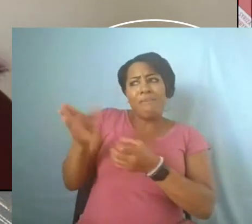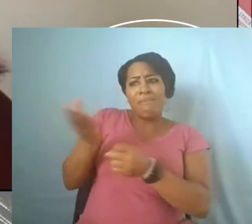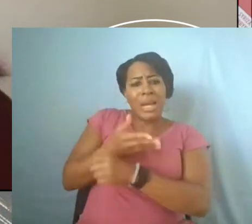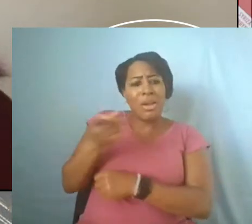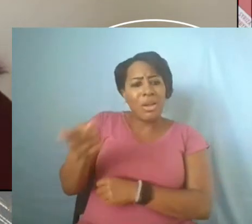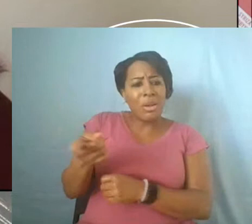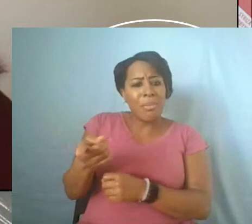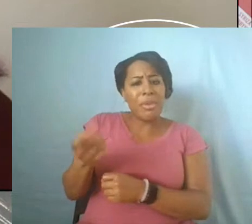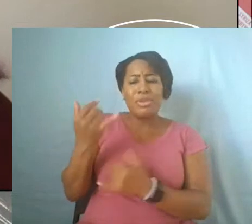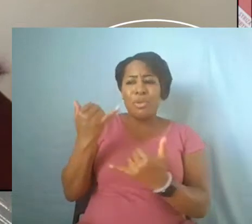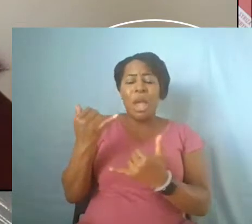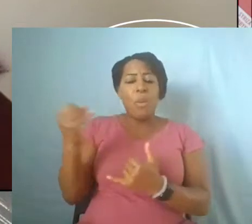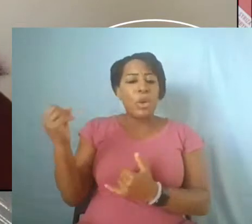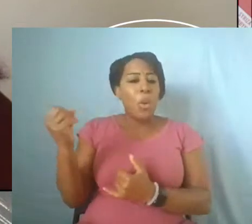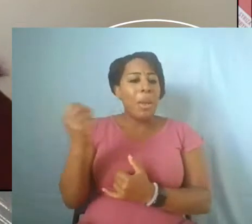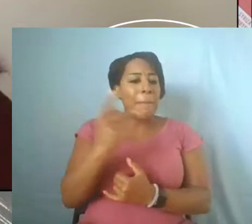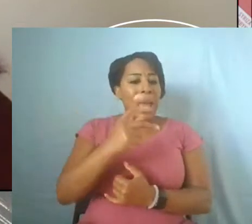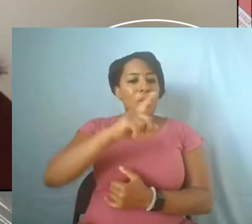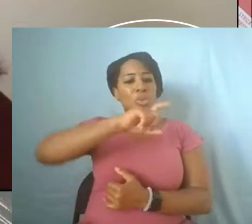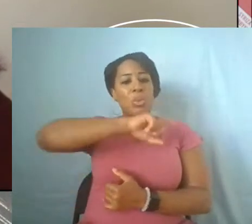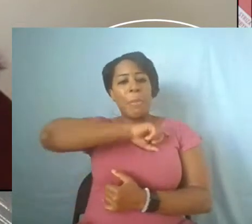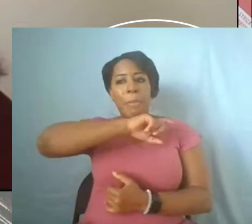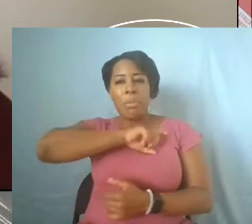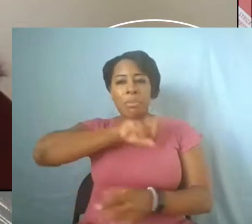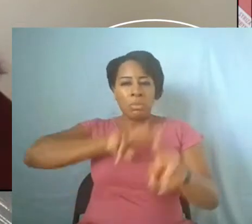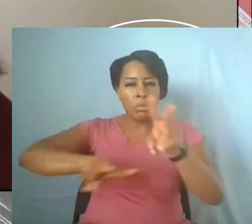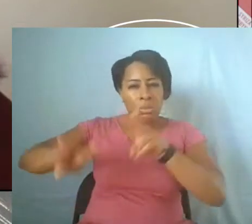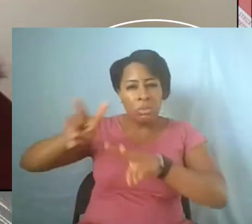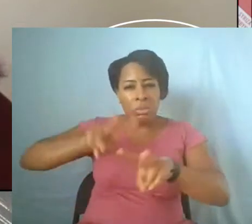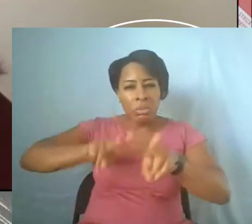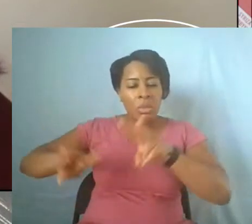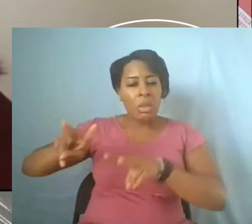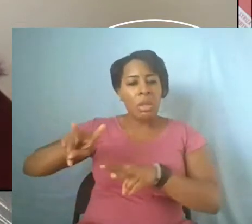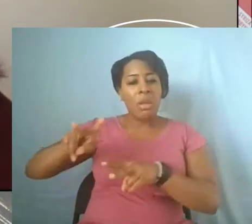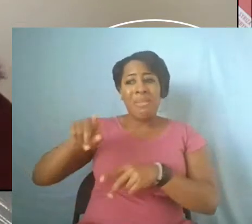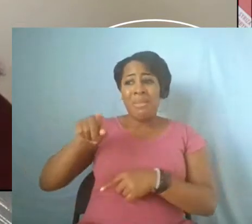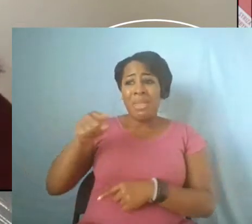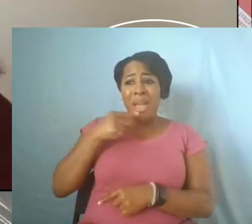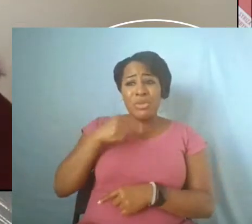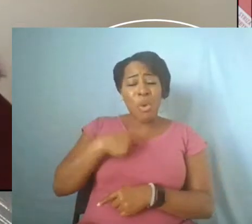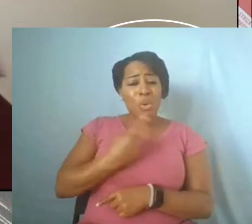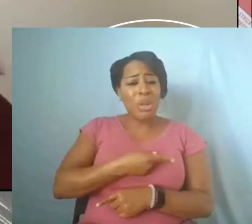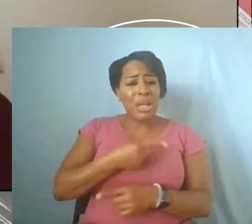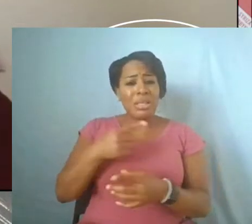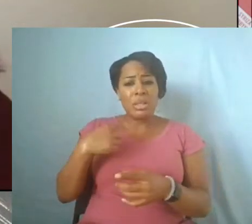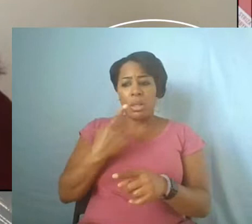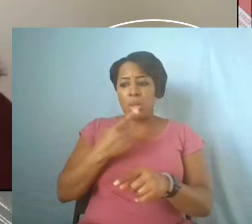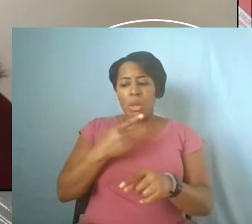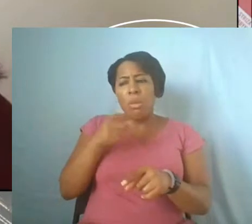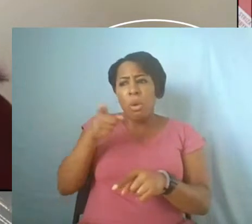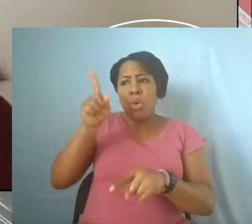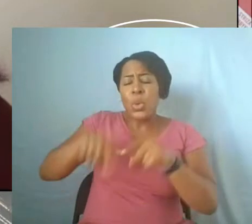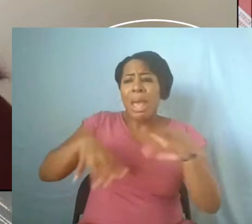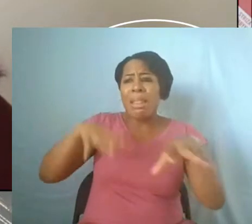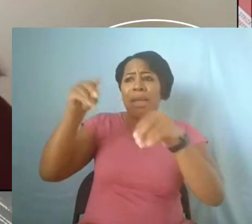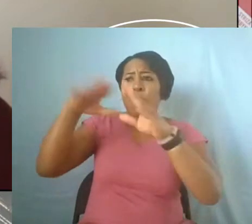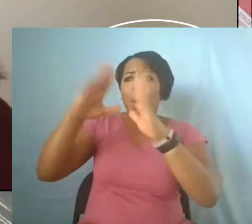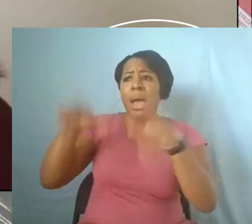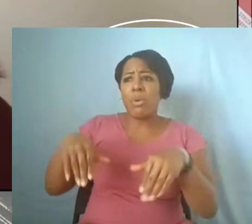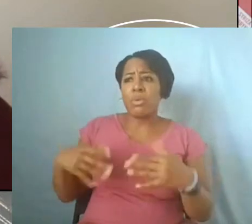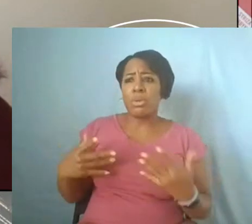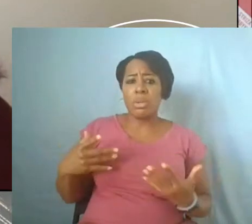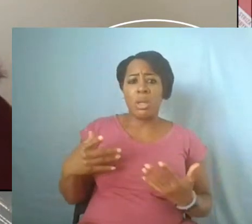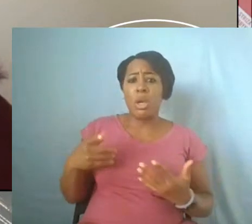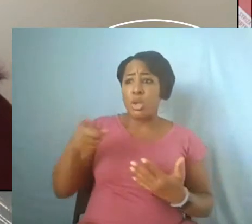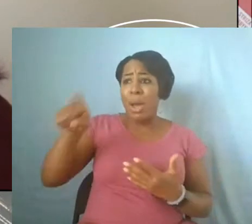again, back to everything's policing. And we were told we couldn't even leave our house unless we could prove